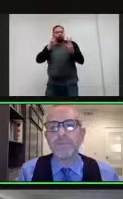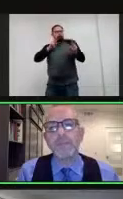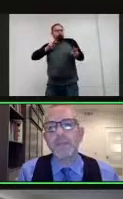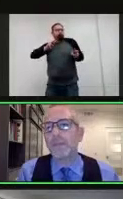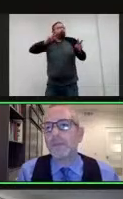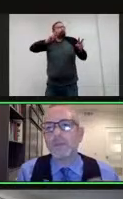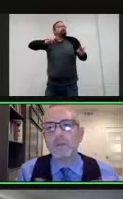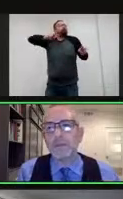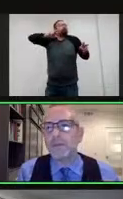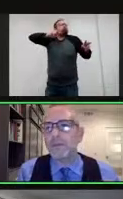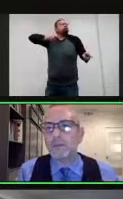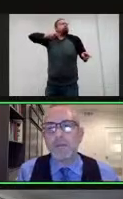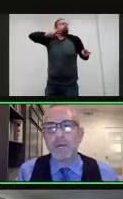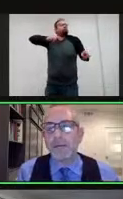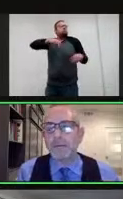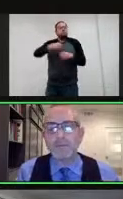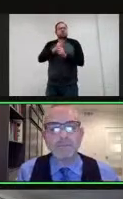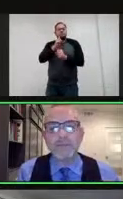weren't